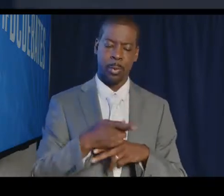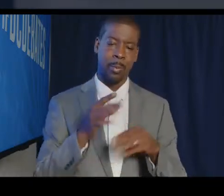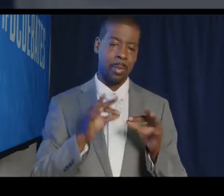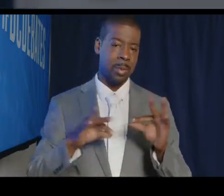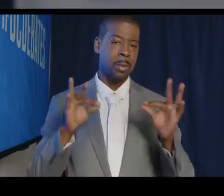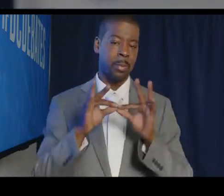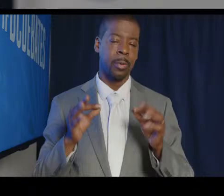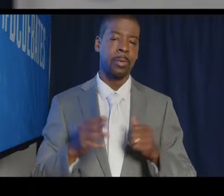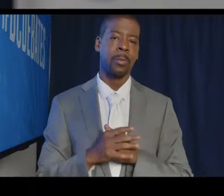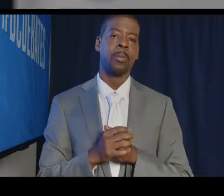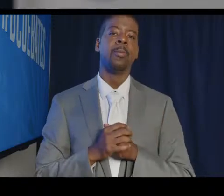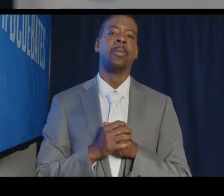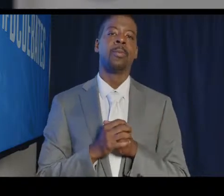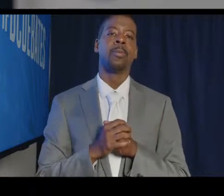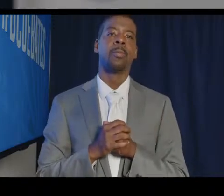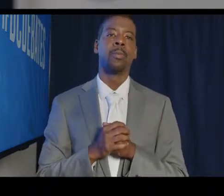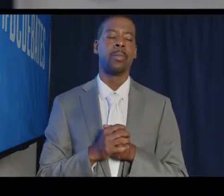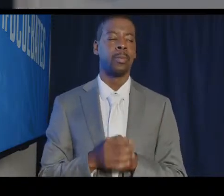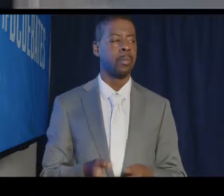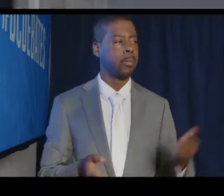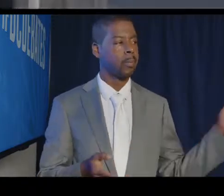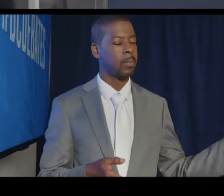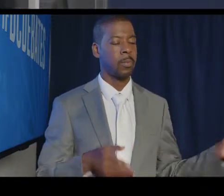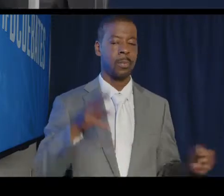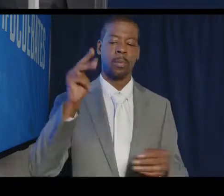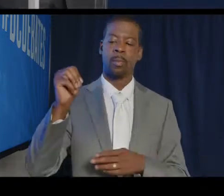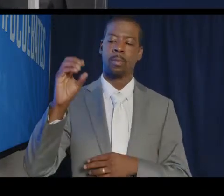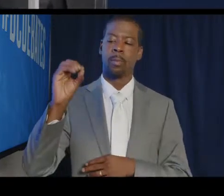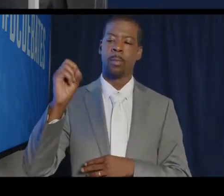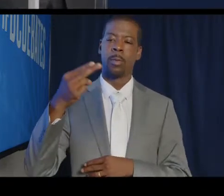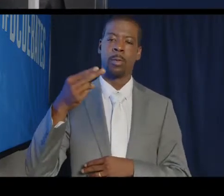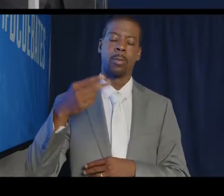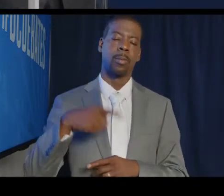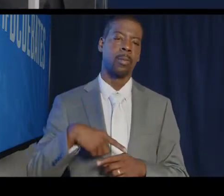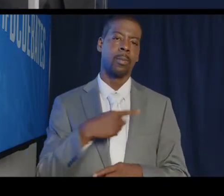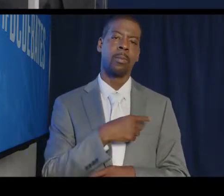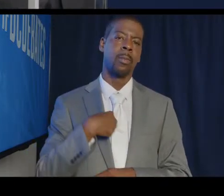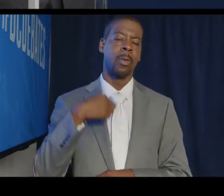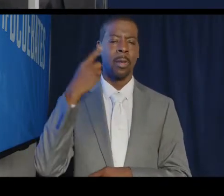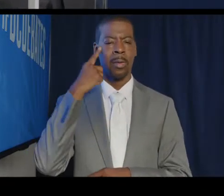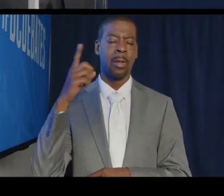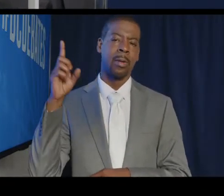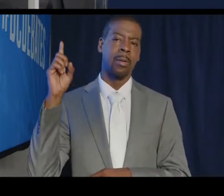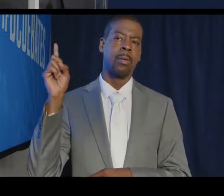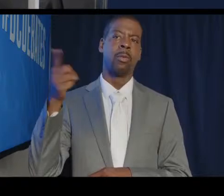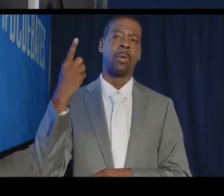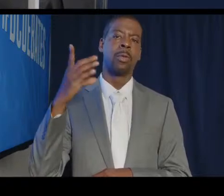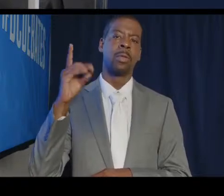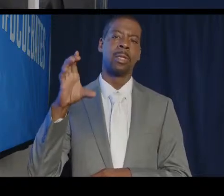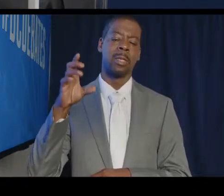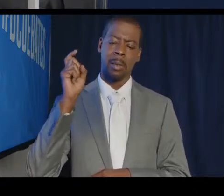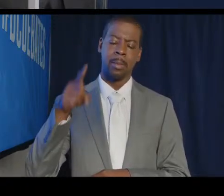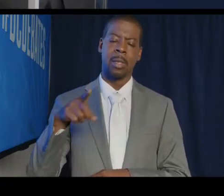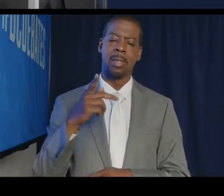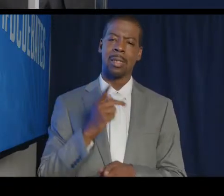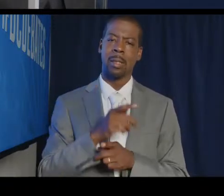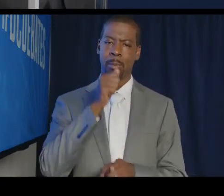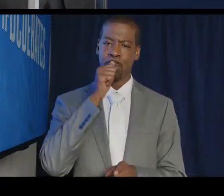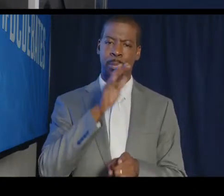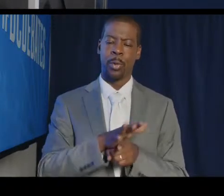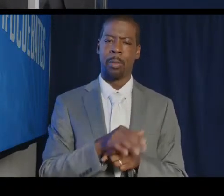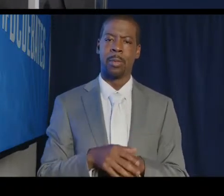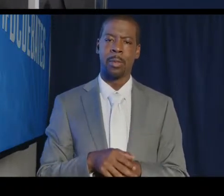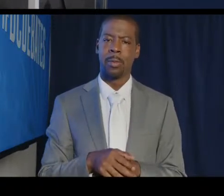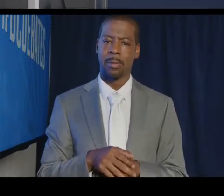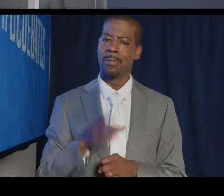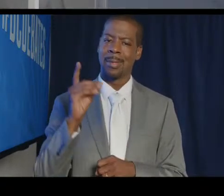well. Thank you. Mr. Moch, same question. Yeah. I think the first thing that the district government has to do is to keep its promises, which it has